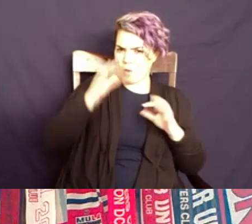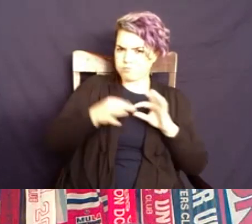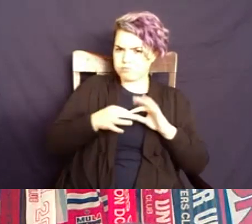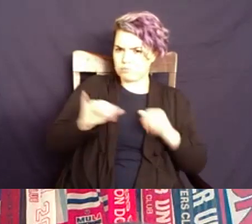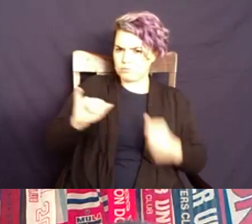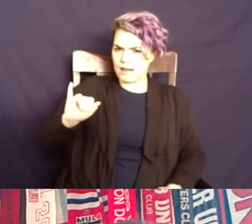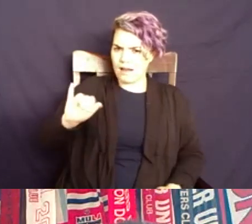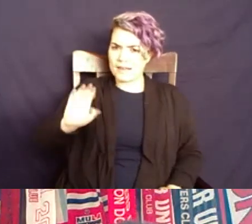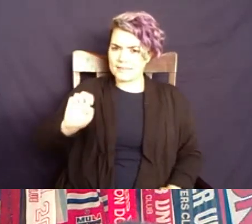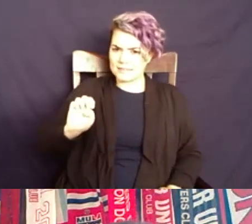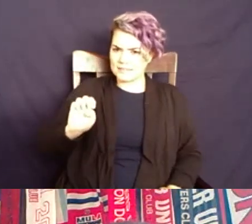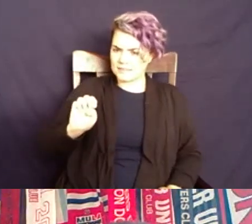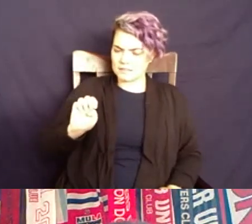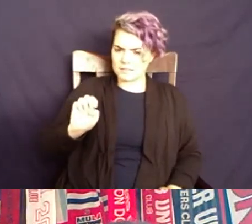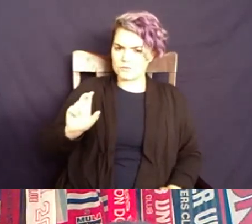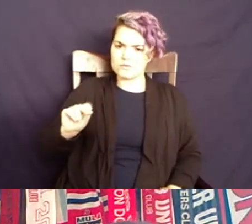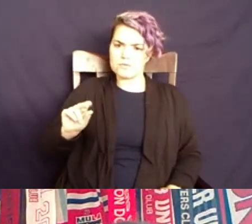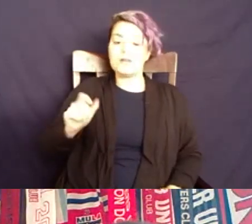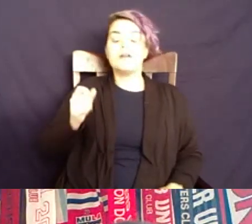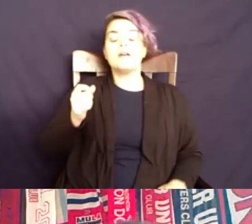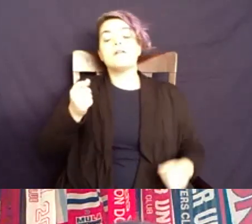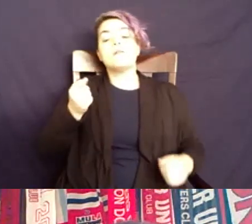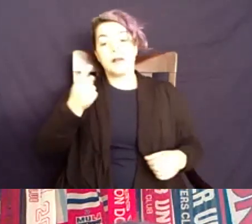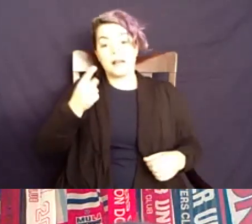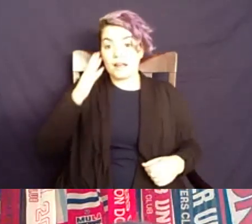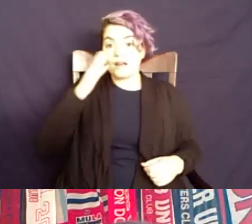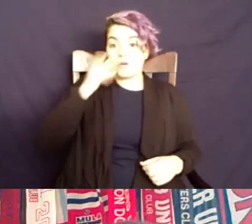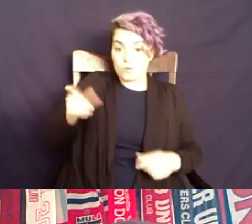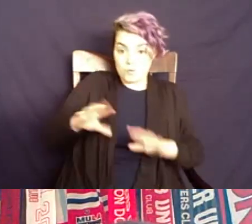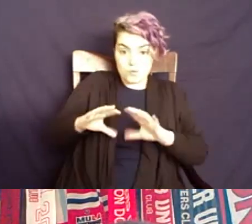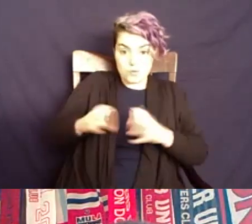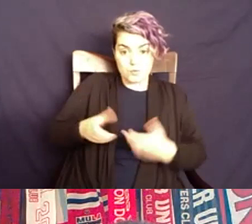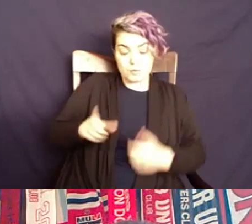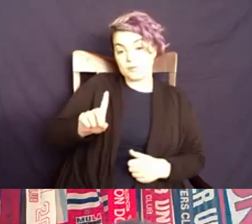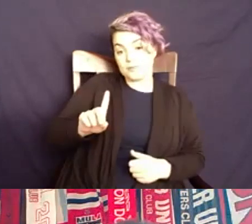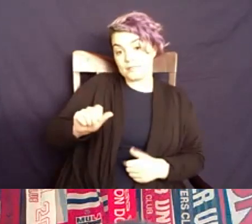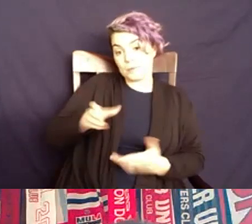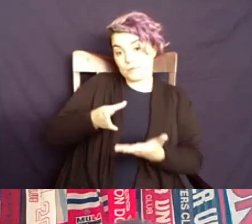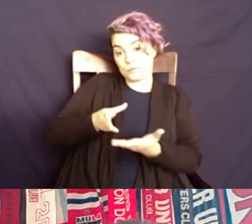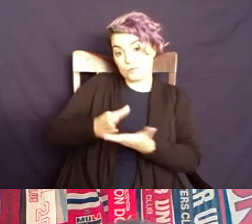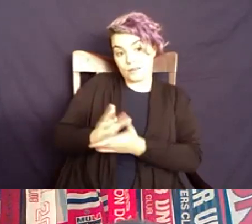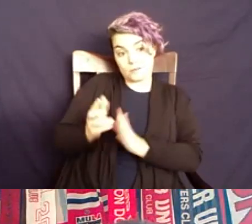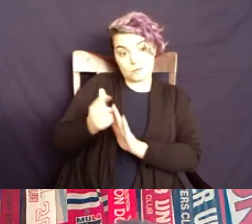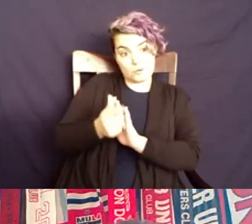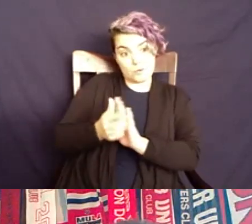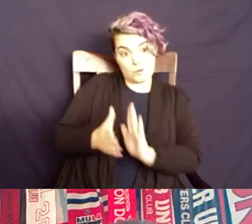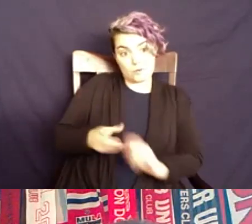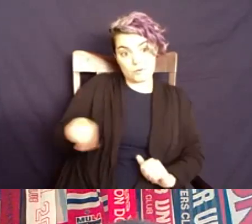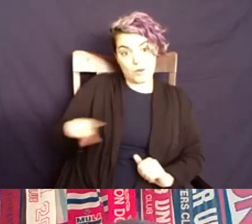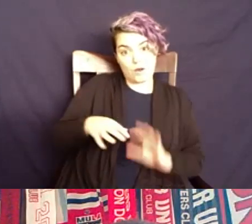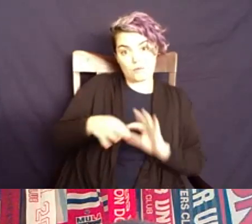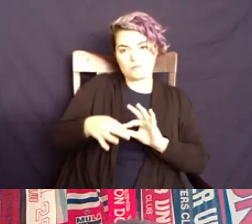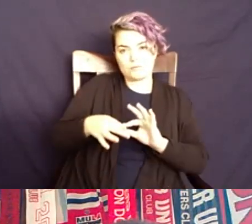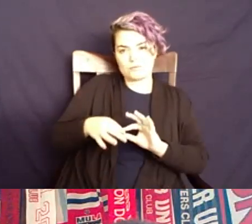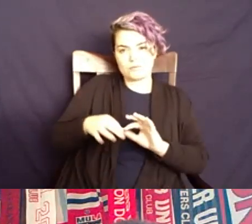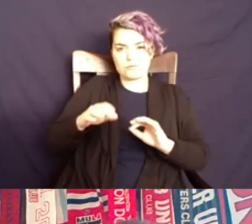know that there are a group of disability rights lawyers who are working with immigrant rights lawyers, I